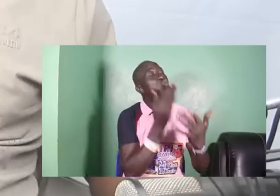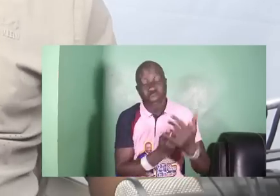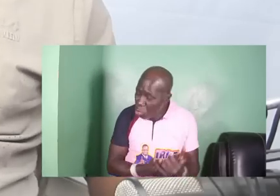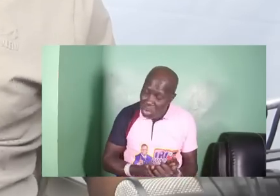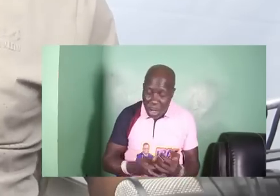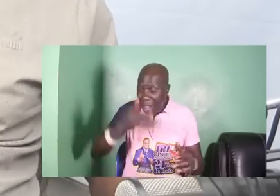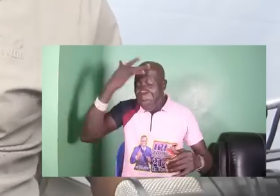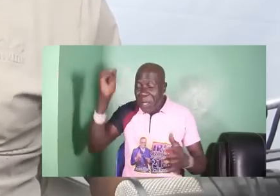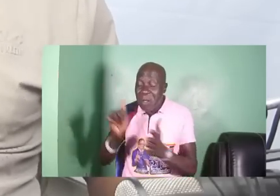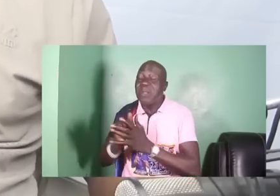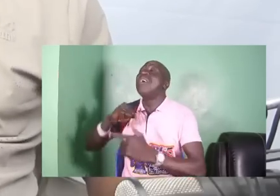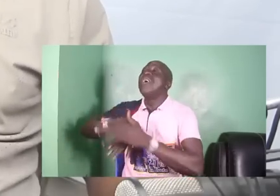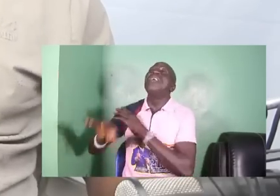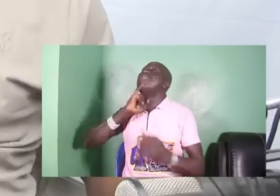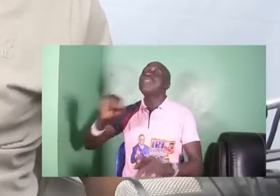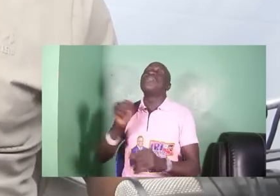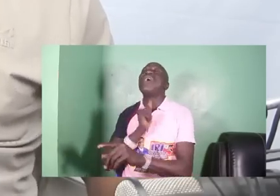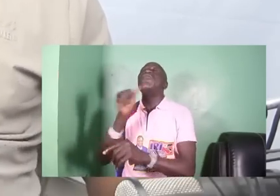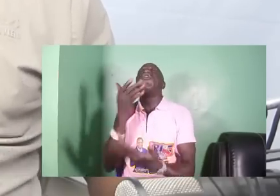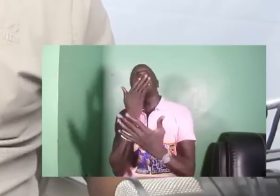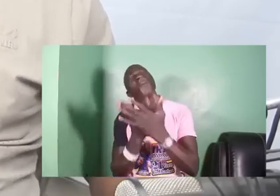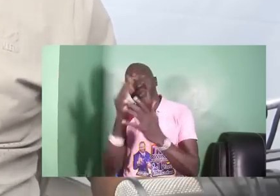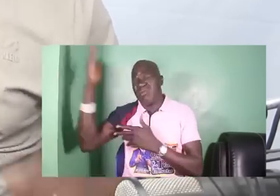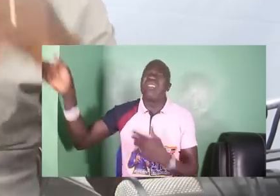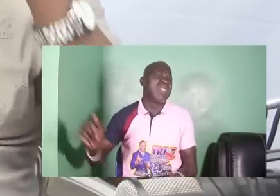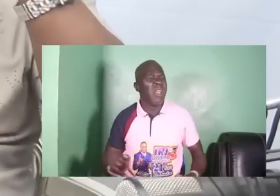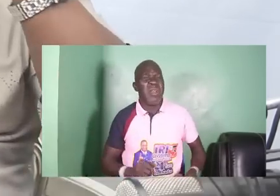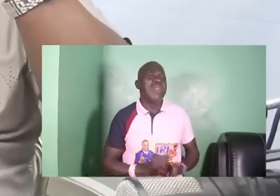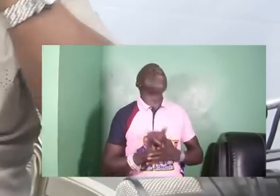not good. Yeah, because Ongan carry a lot. They did not lie.